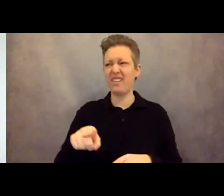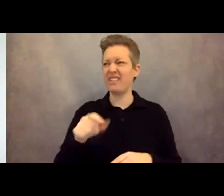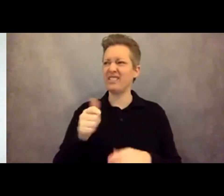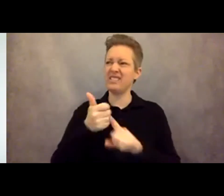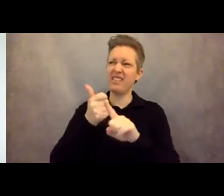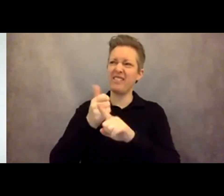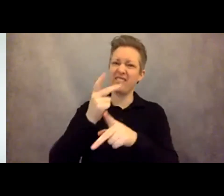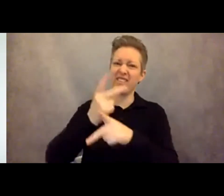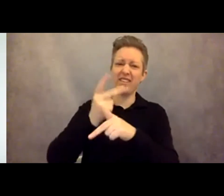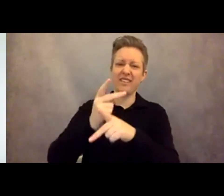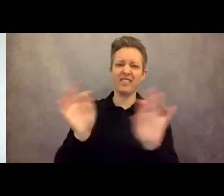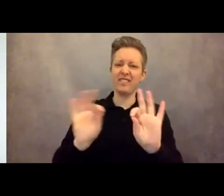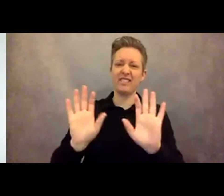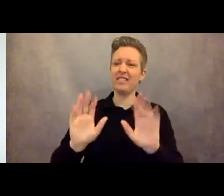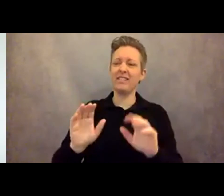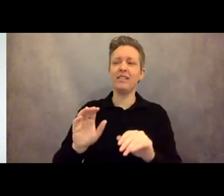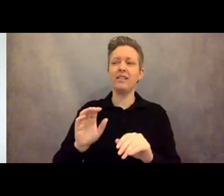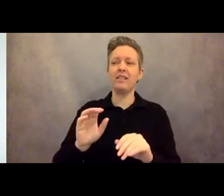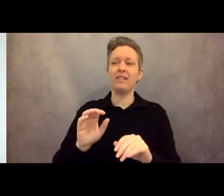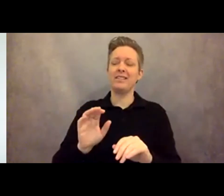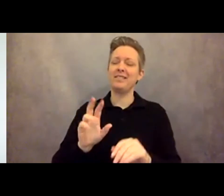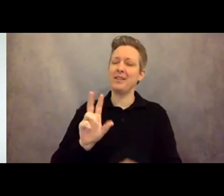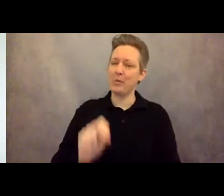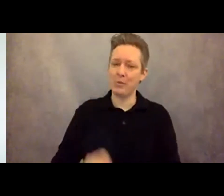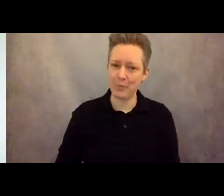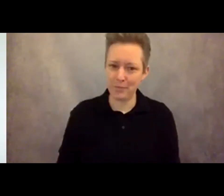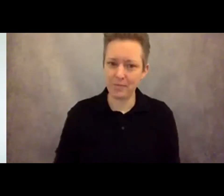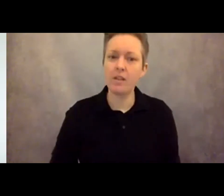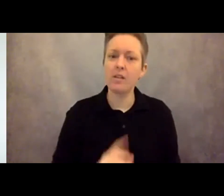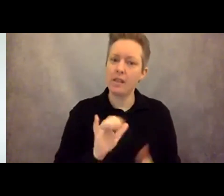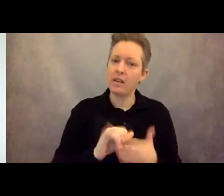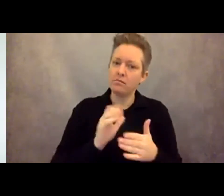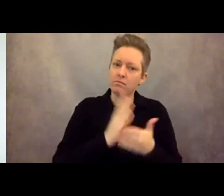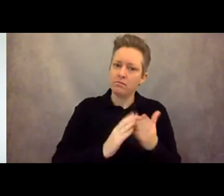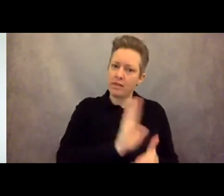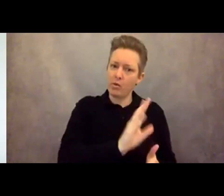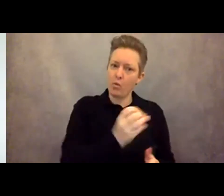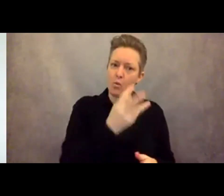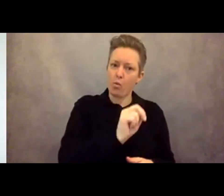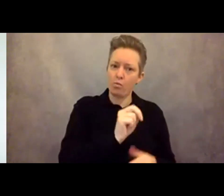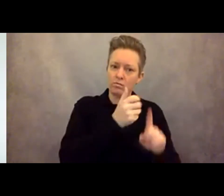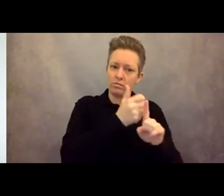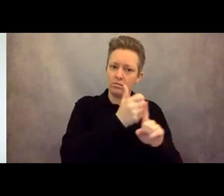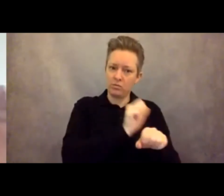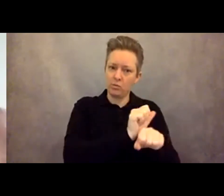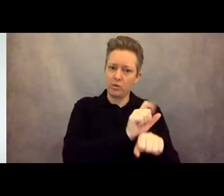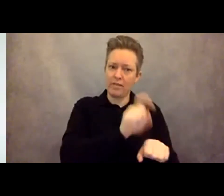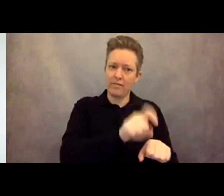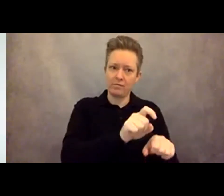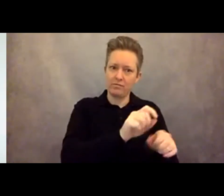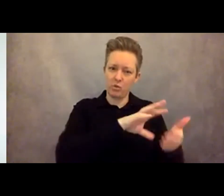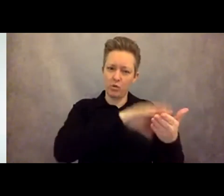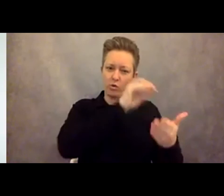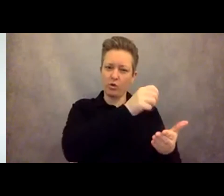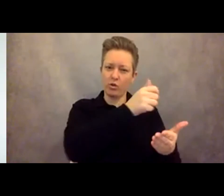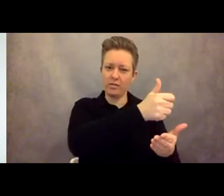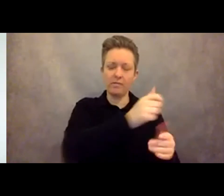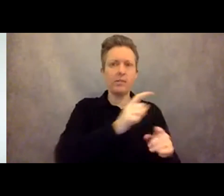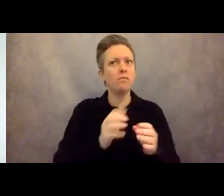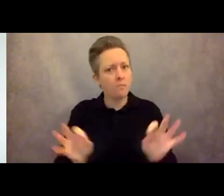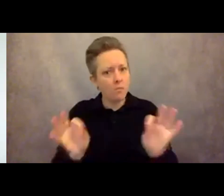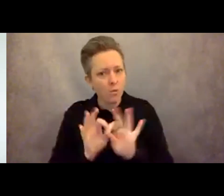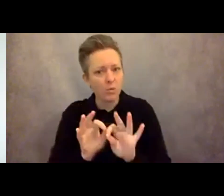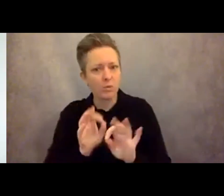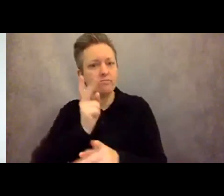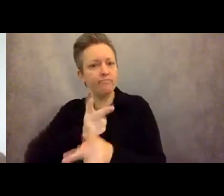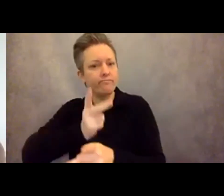their own growth work that they have to do. It's absolutely vital to do self-care, to then actually be able to show up for